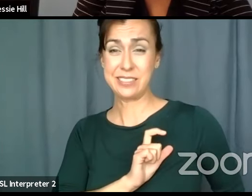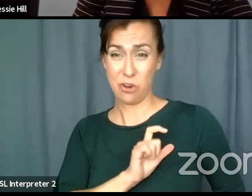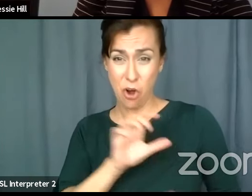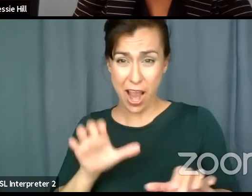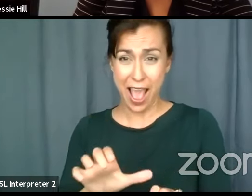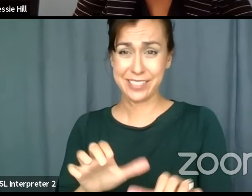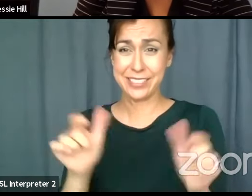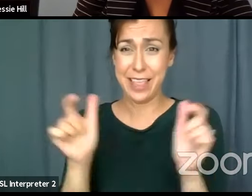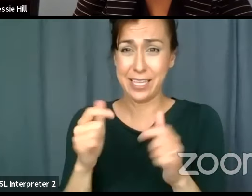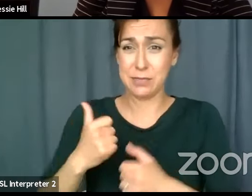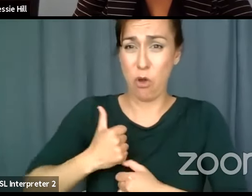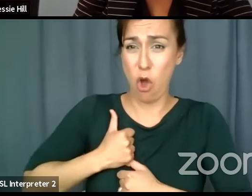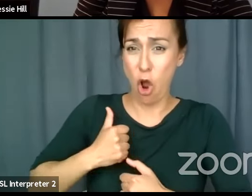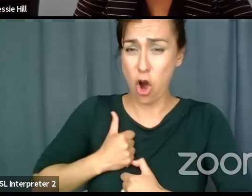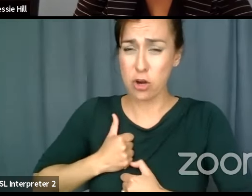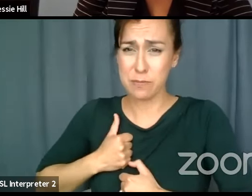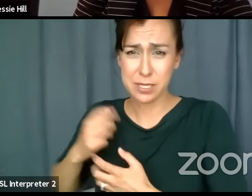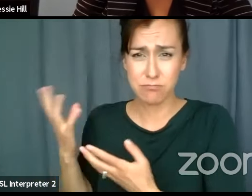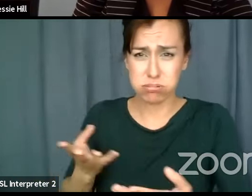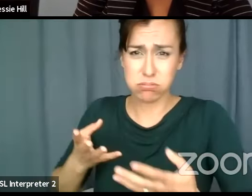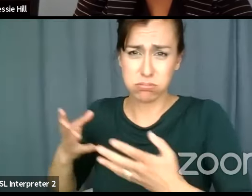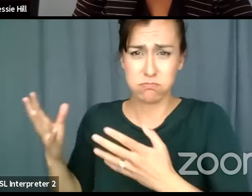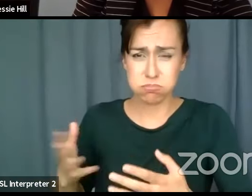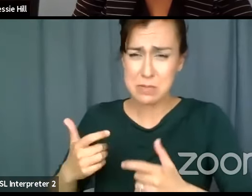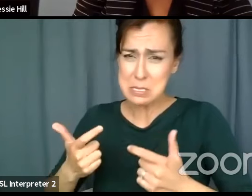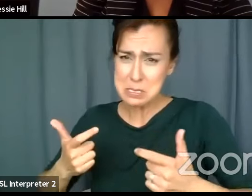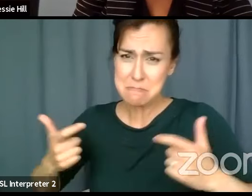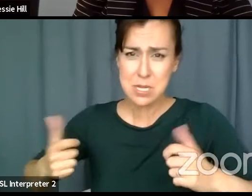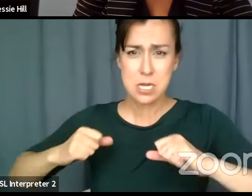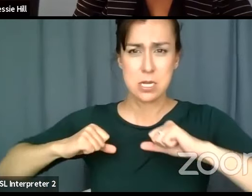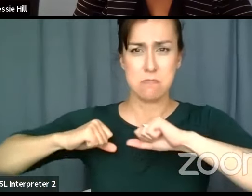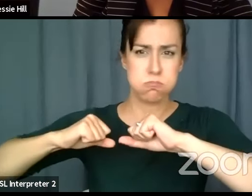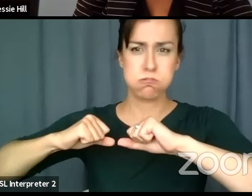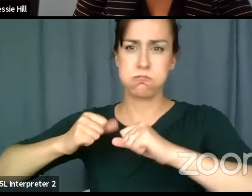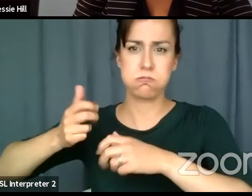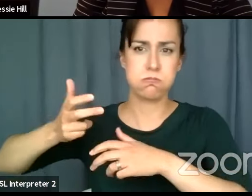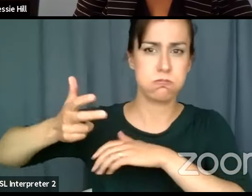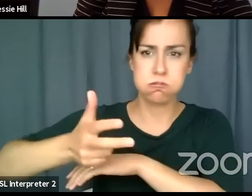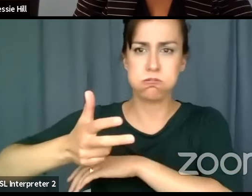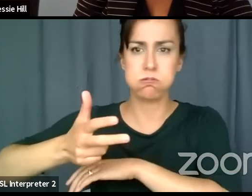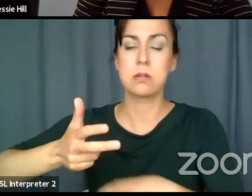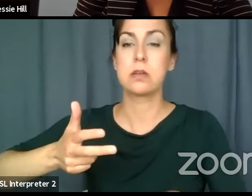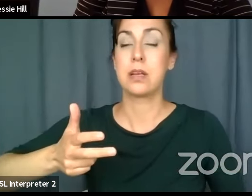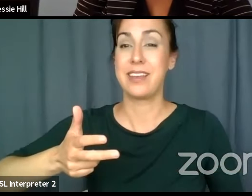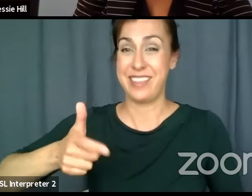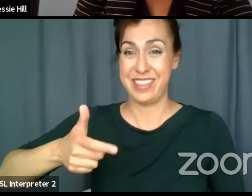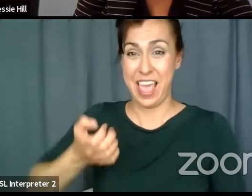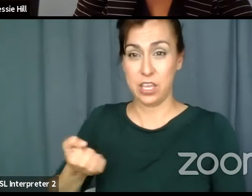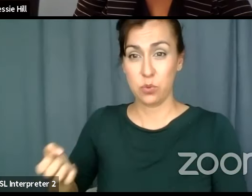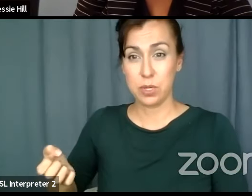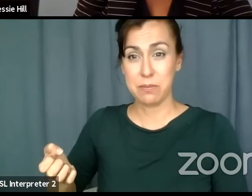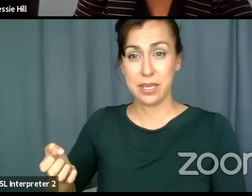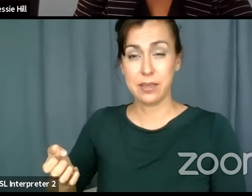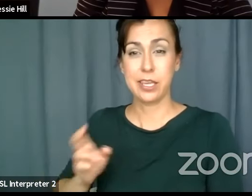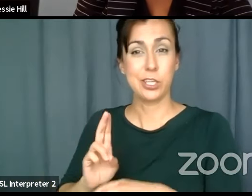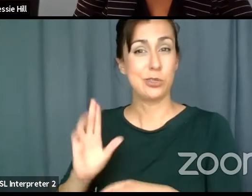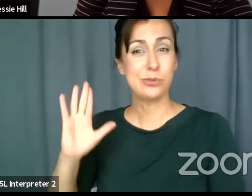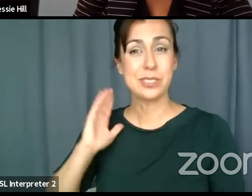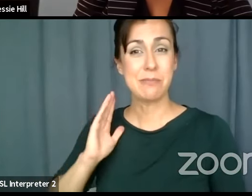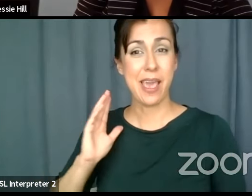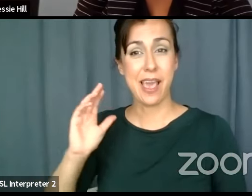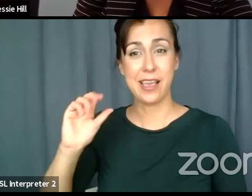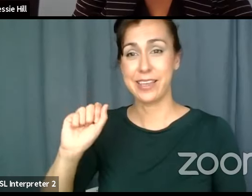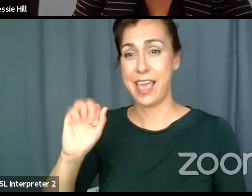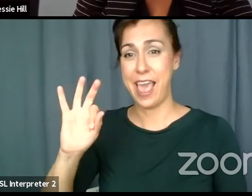by bringing in this type of equipment, right? This is equipment that was used in the Afghanistan and